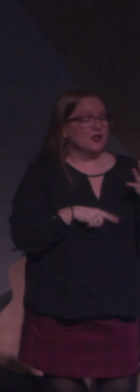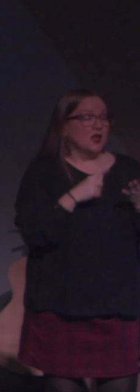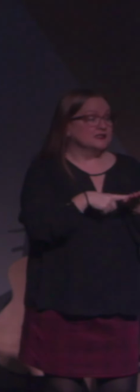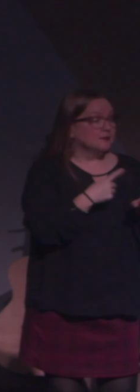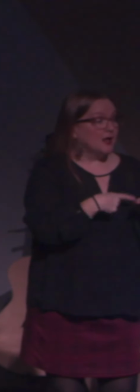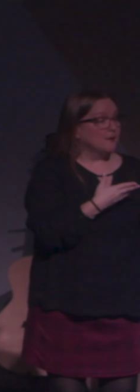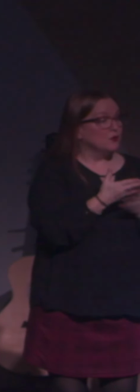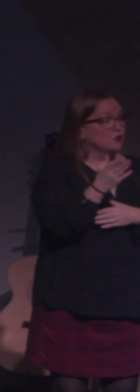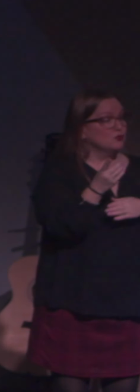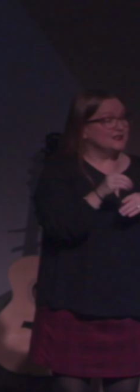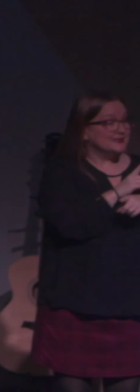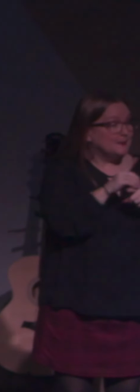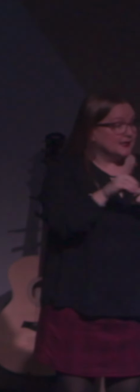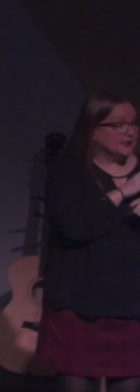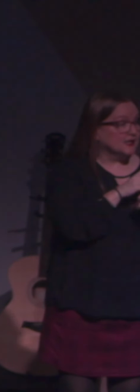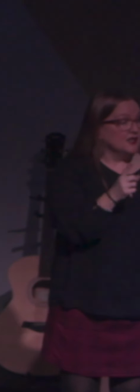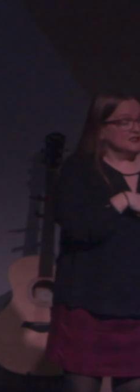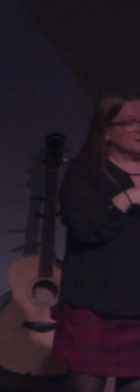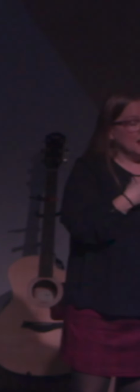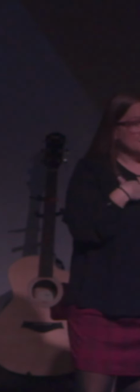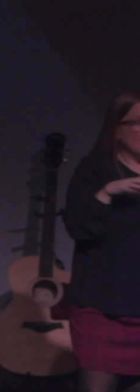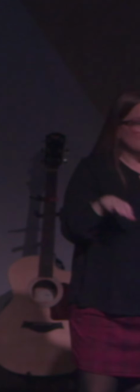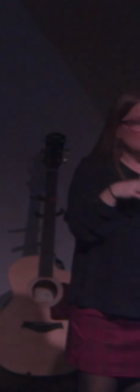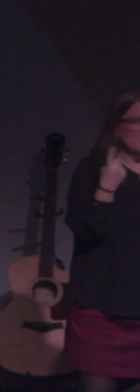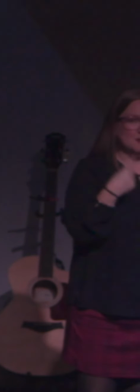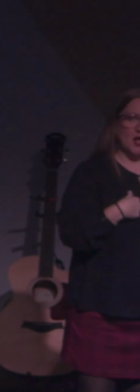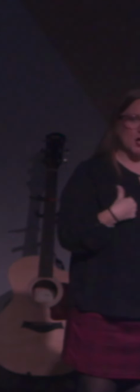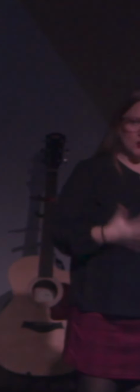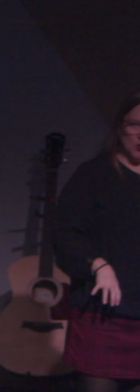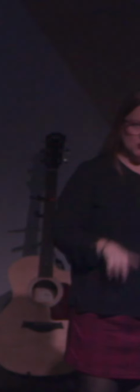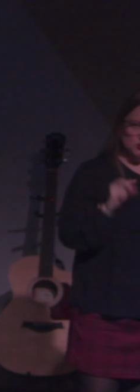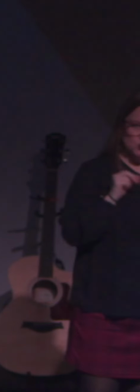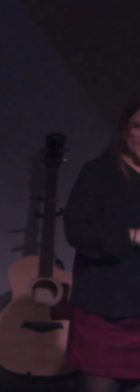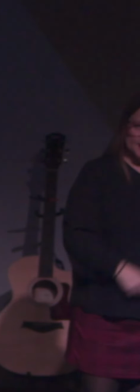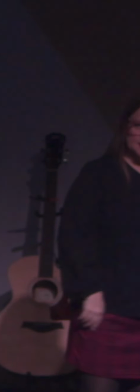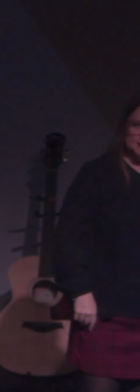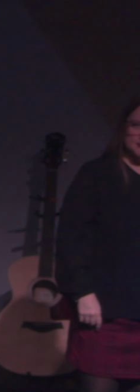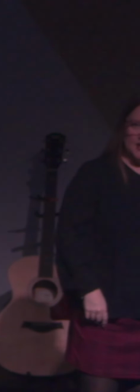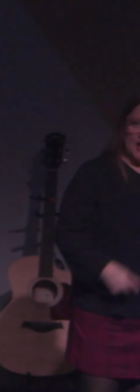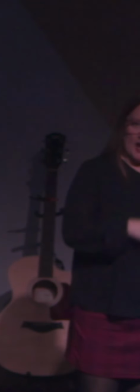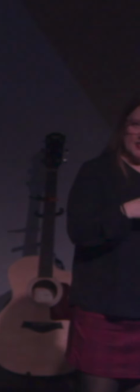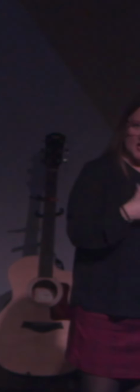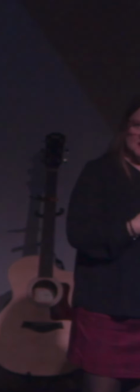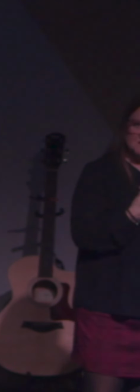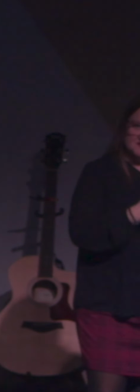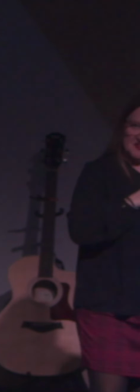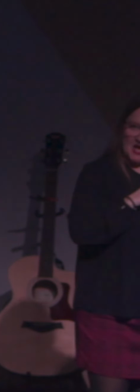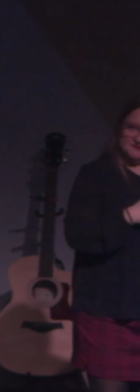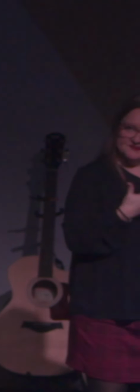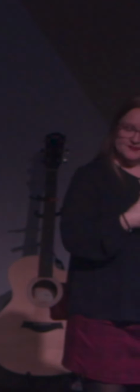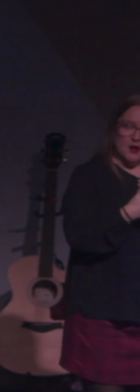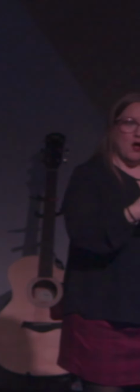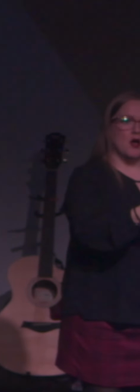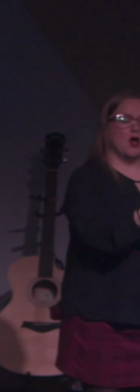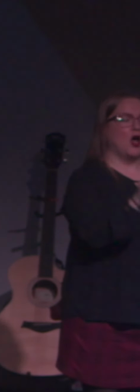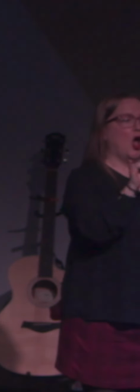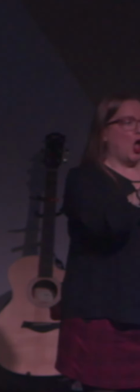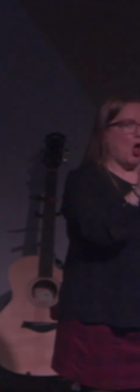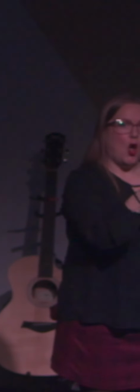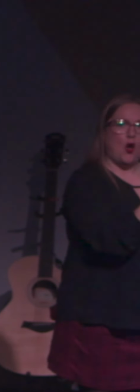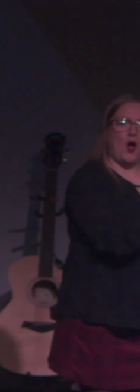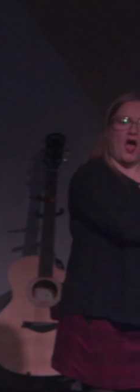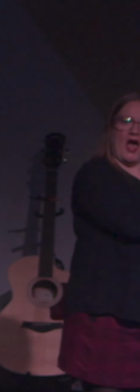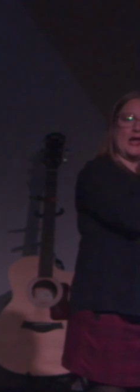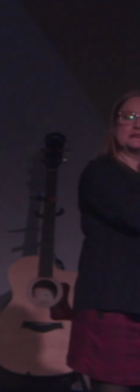discipline. Sometimes it's tough. Sometimes he makes me do things that I don't want to do. And then I'm like, oh, I see. That was going to kill